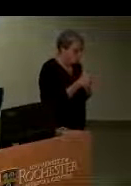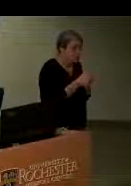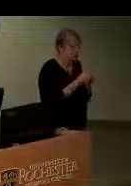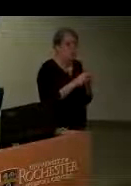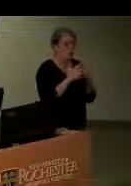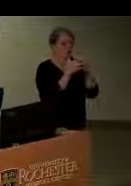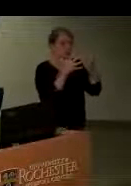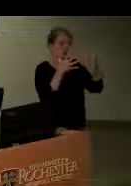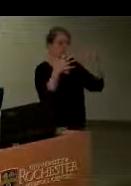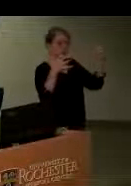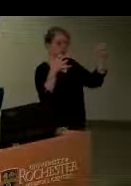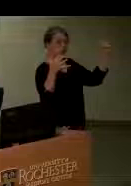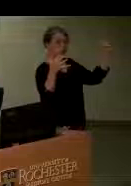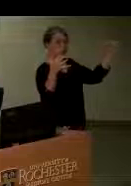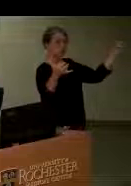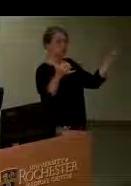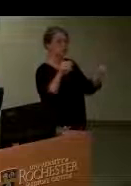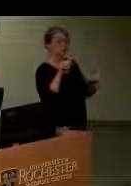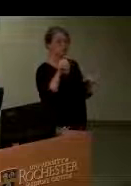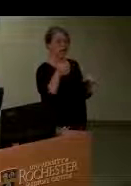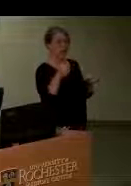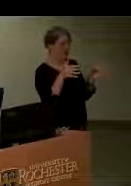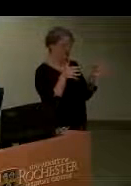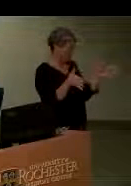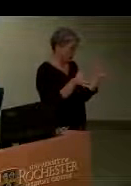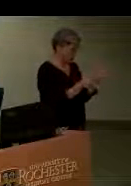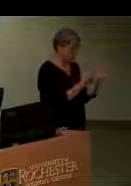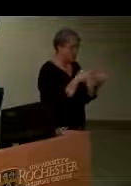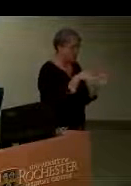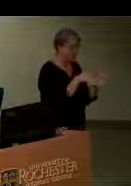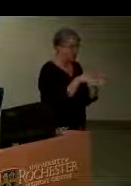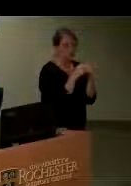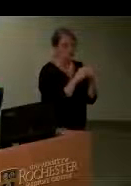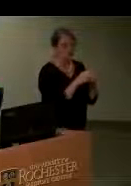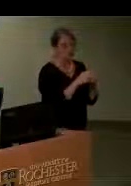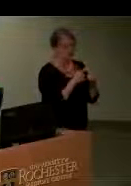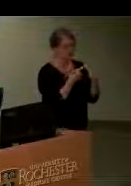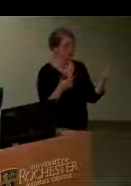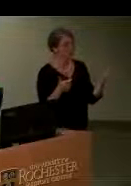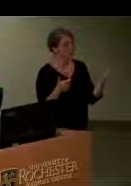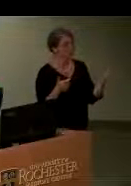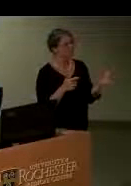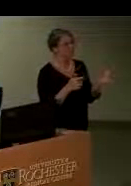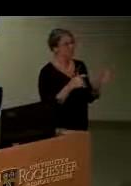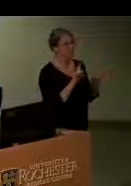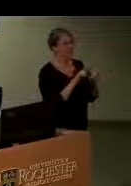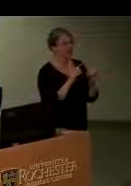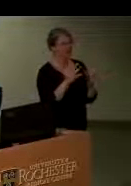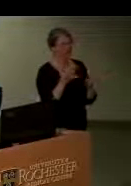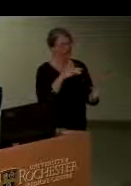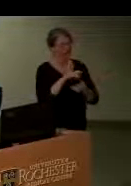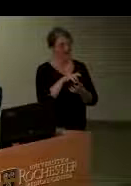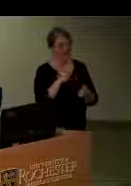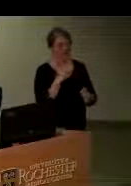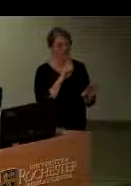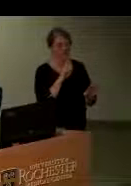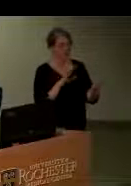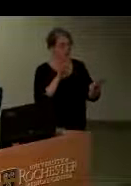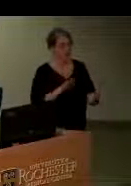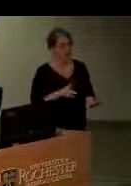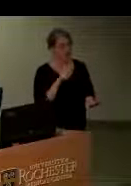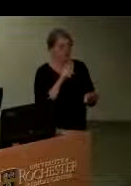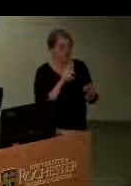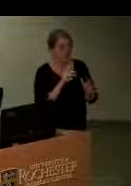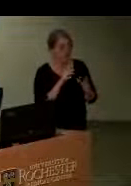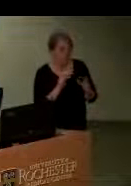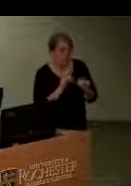to rooms that can handle groups of 10 that want to study together. And they were laughing at me, but they said, this is really great. I said, number